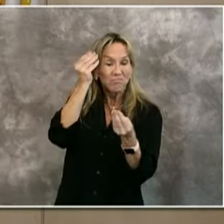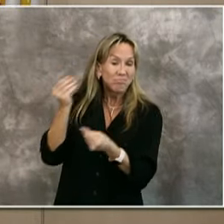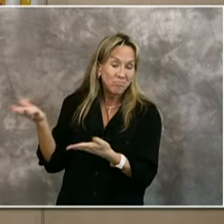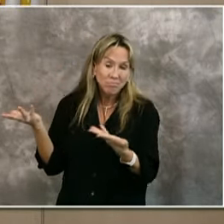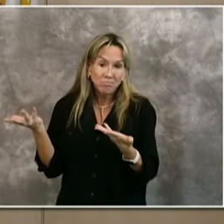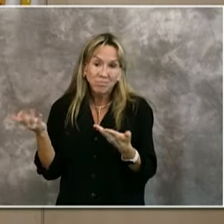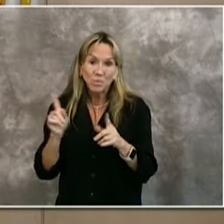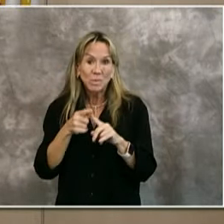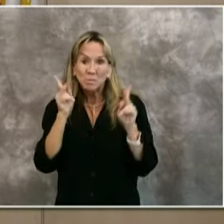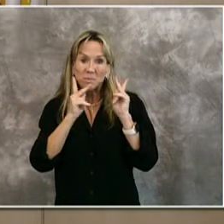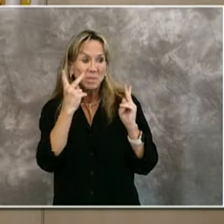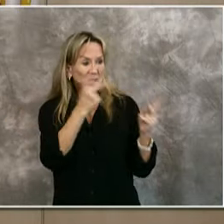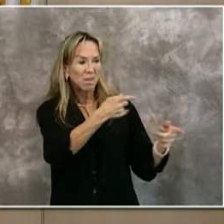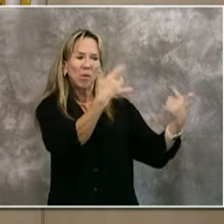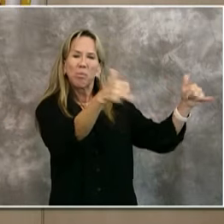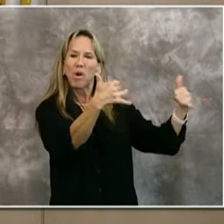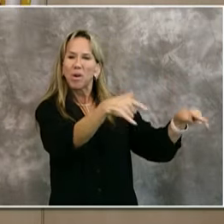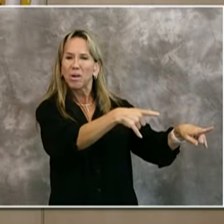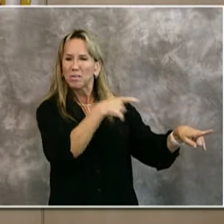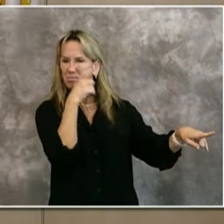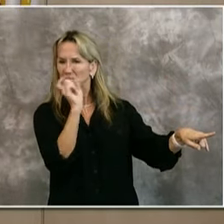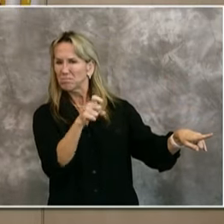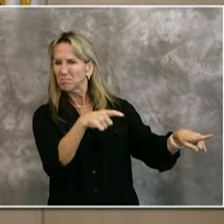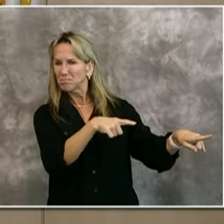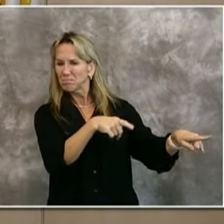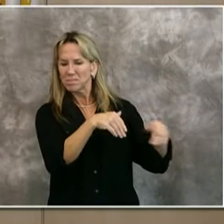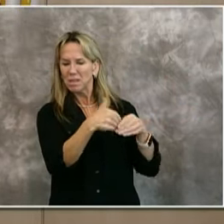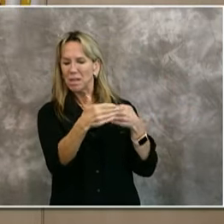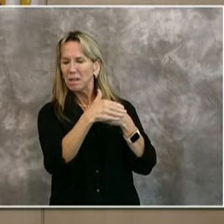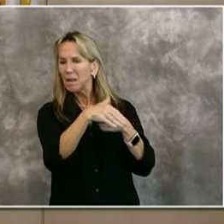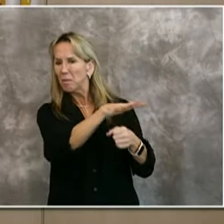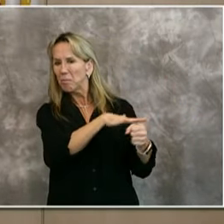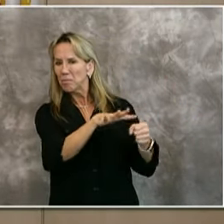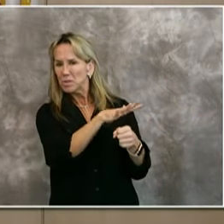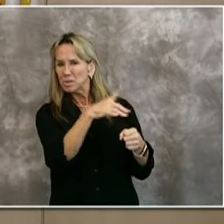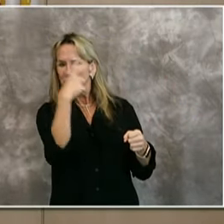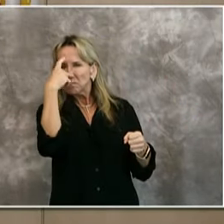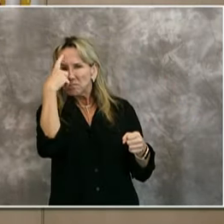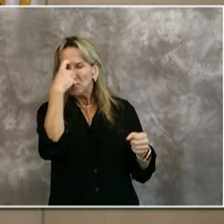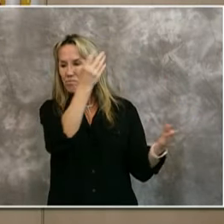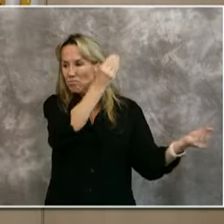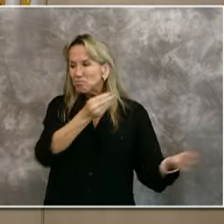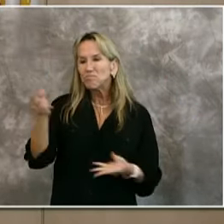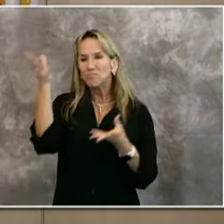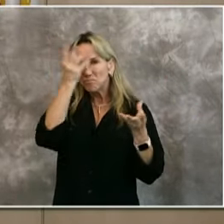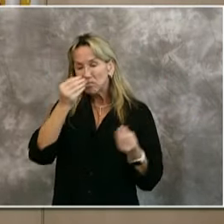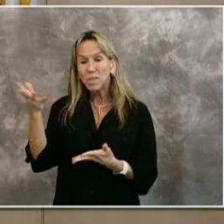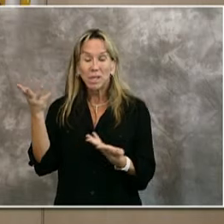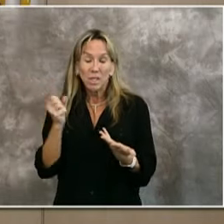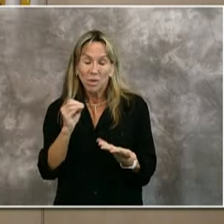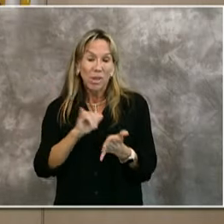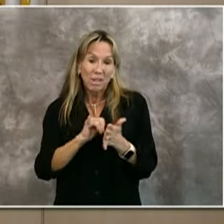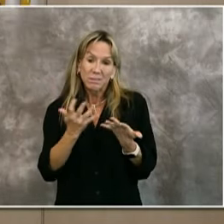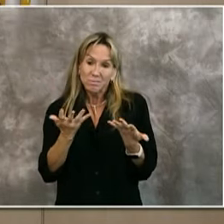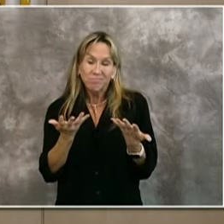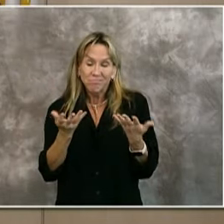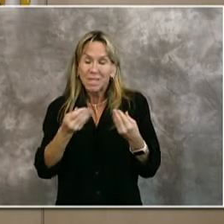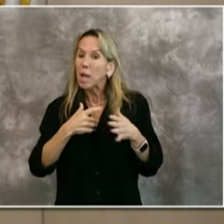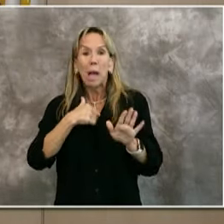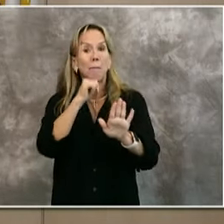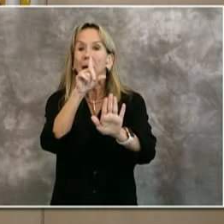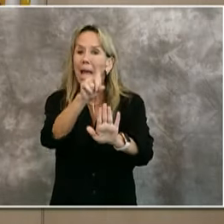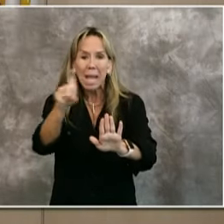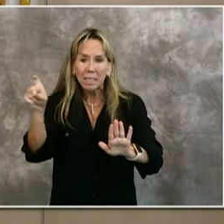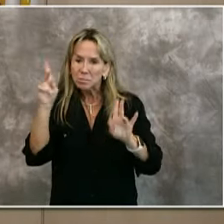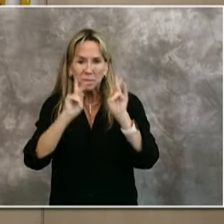are parties in the neighborhood. So sharing that information with us, but I'm not asking